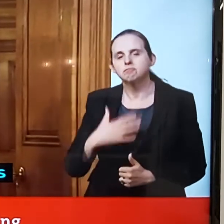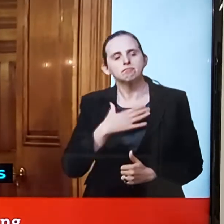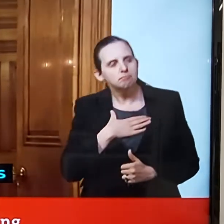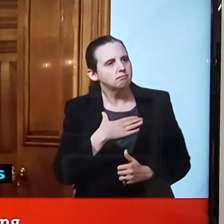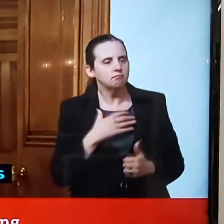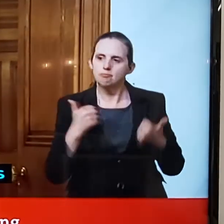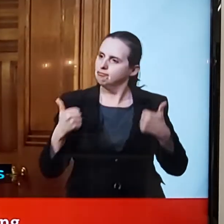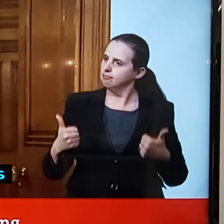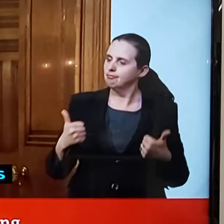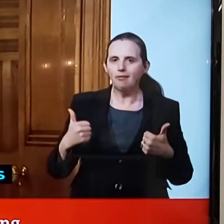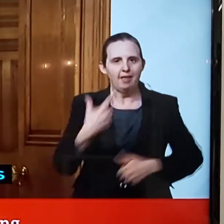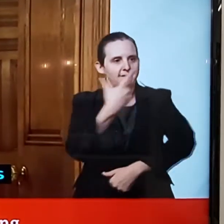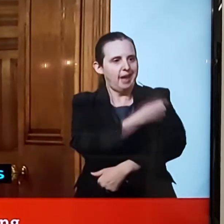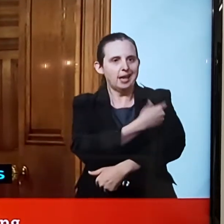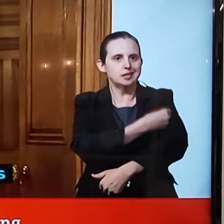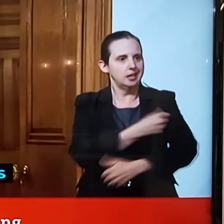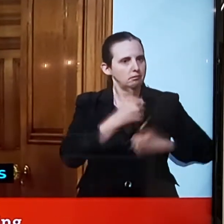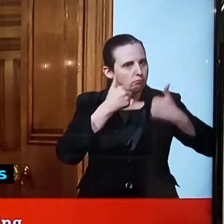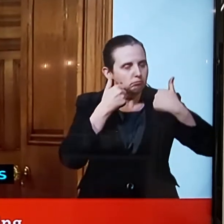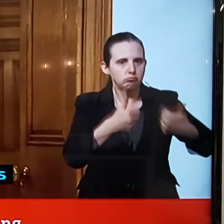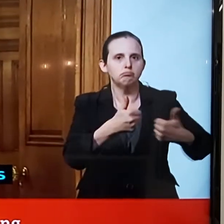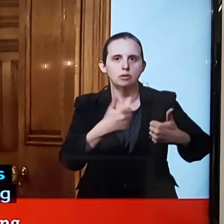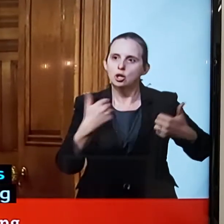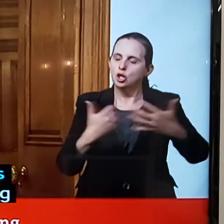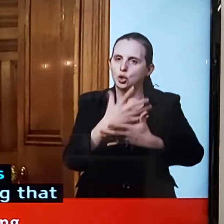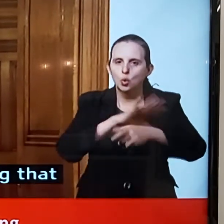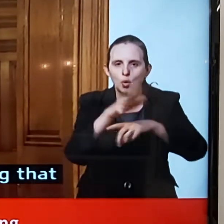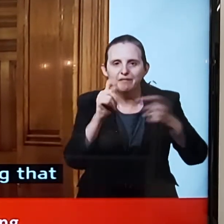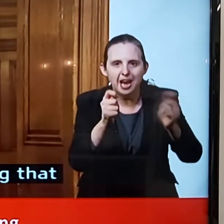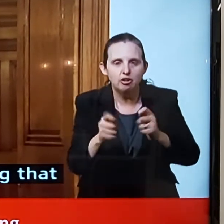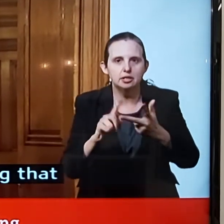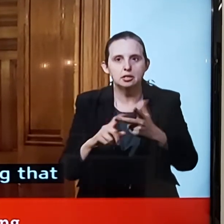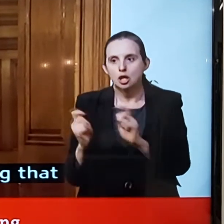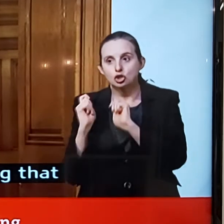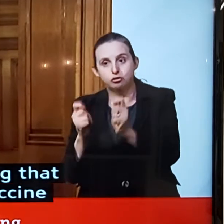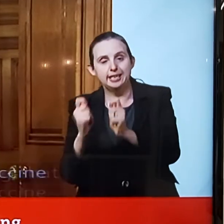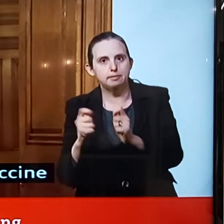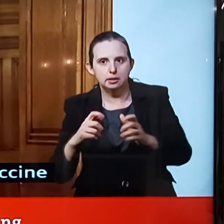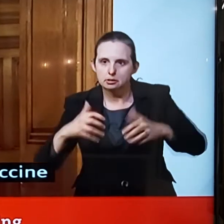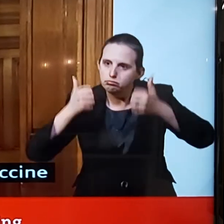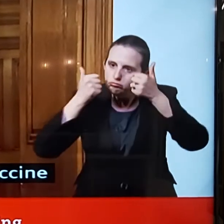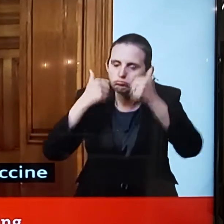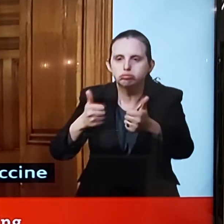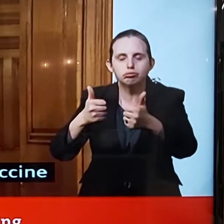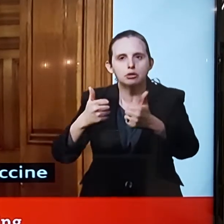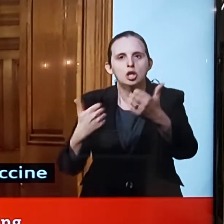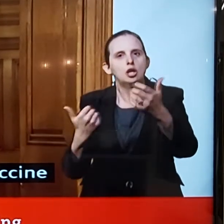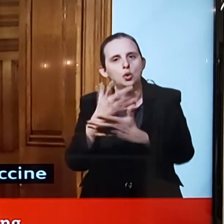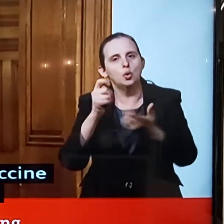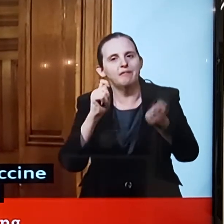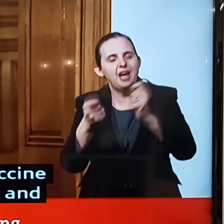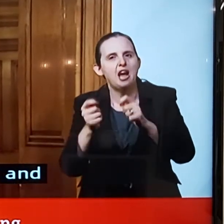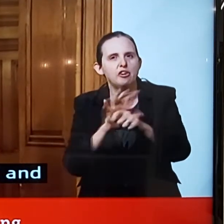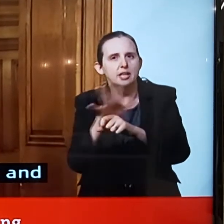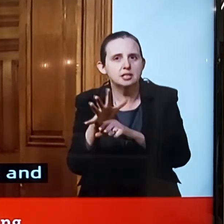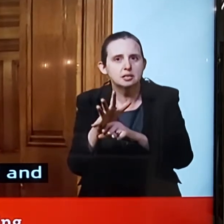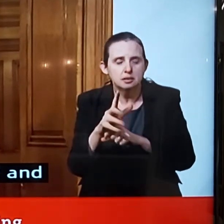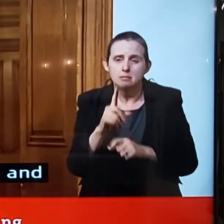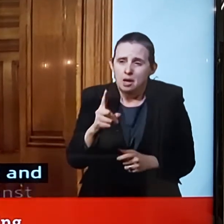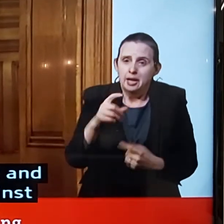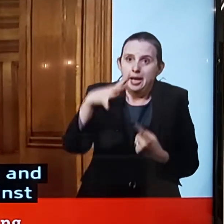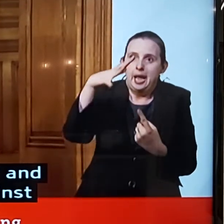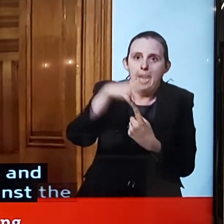the new variant and that the treatments work against the new variant, but it passes from one person